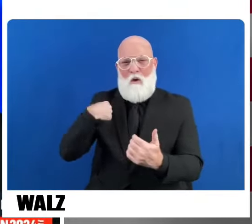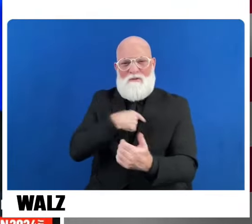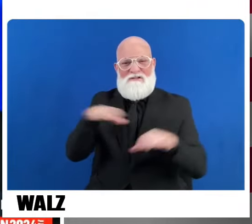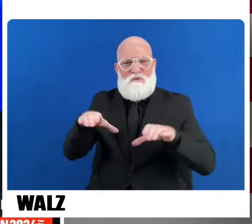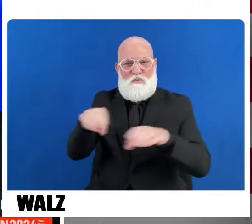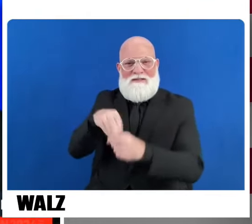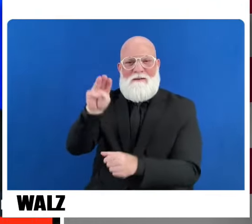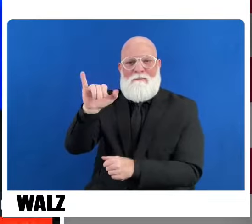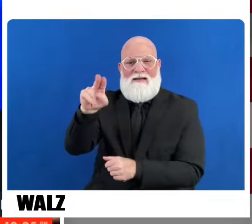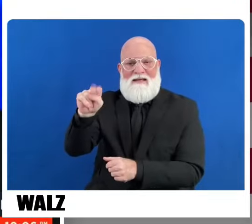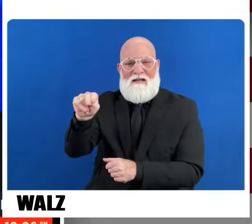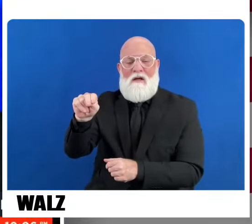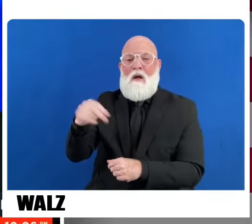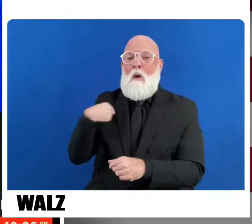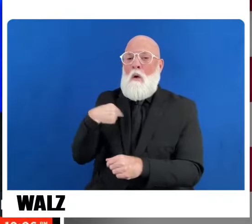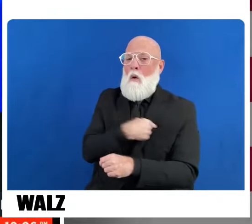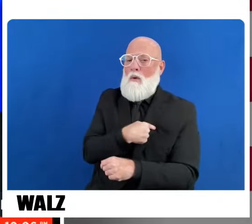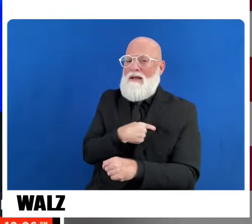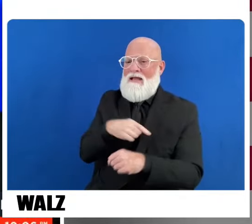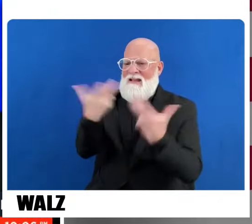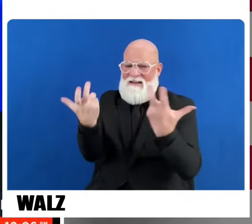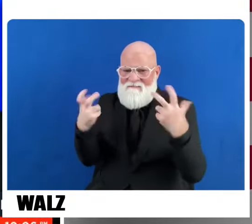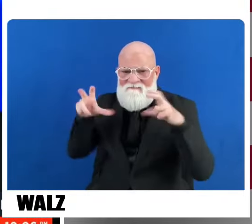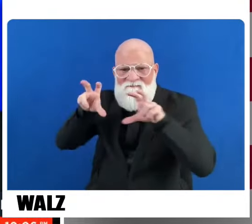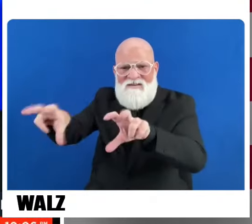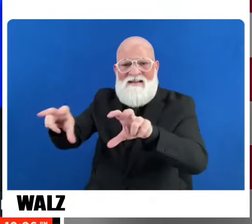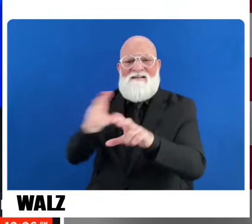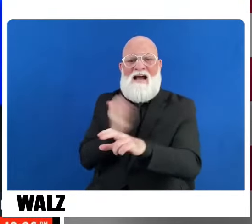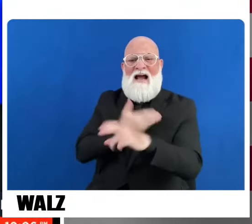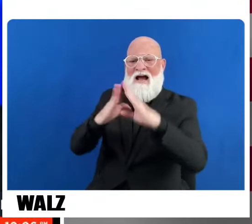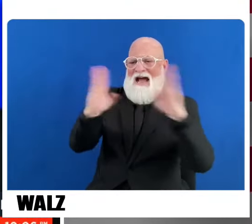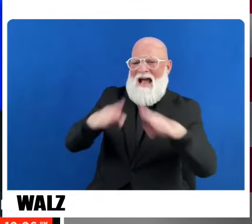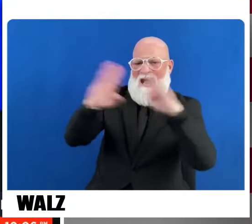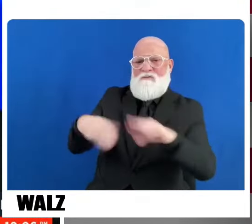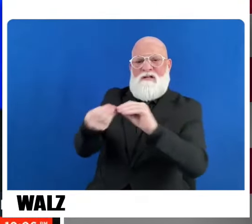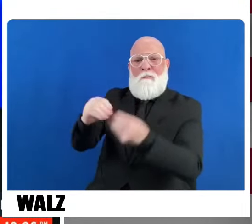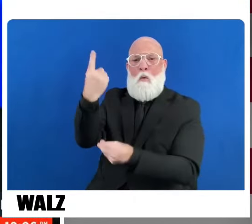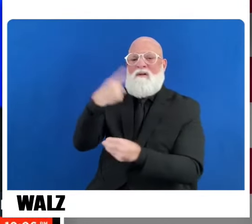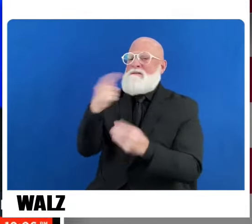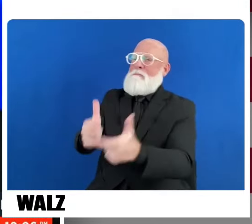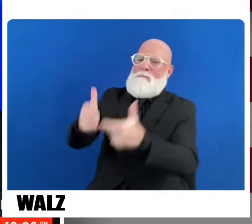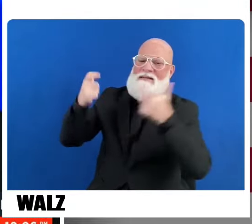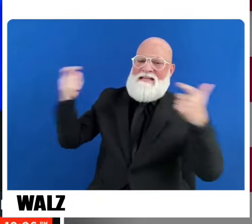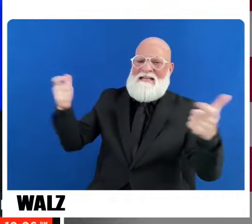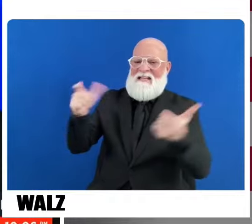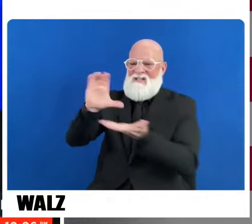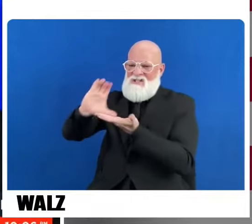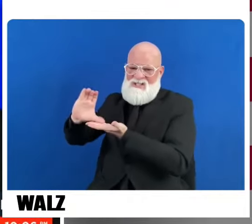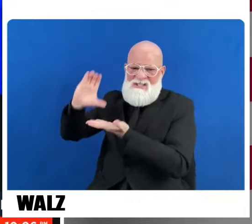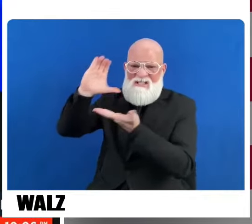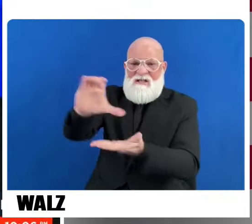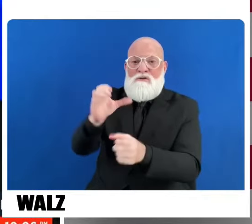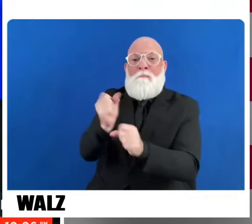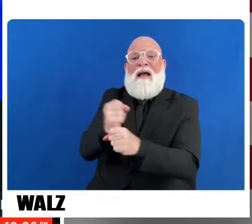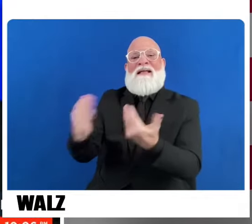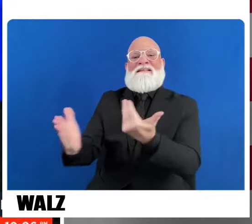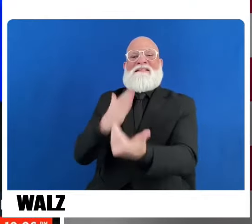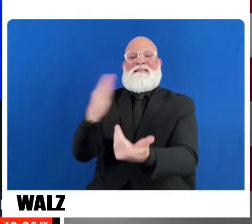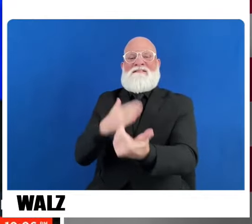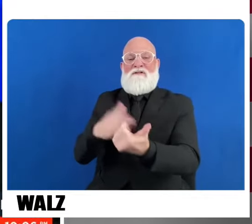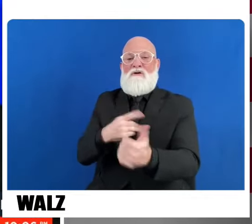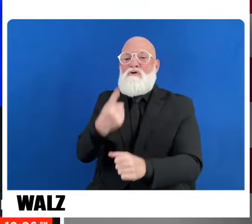in making sure our housing was the biggest investment that we'd ever made in housing. It starts to make it easier. We cut some of the red tape. Local folks, look,